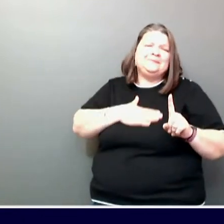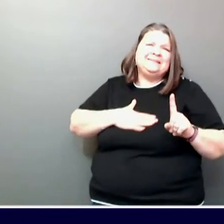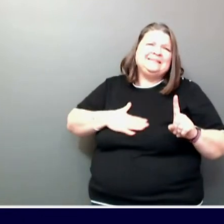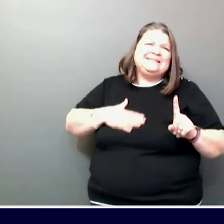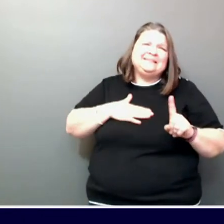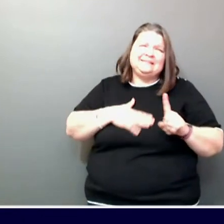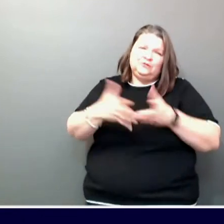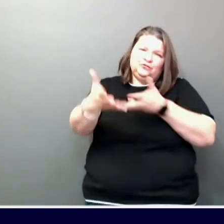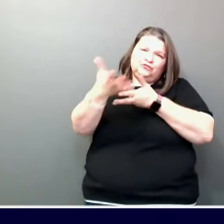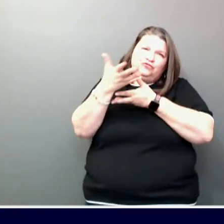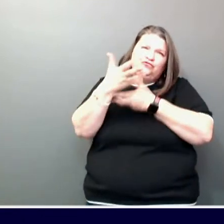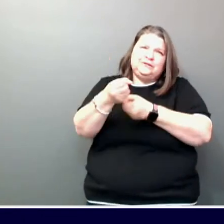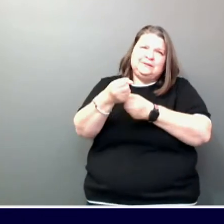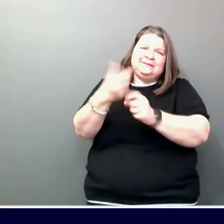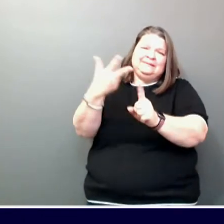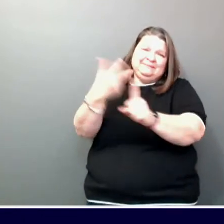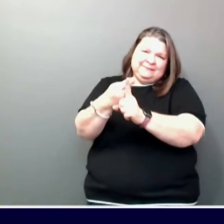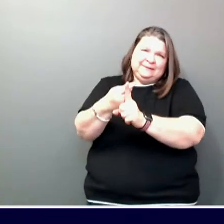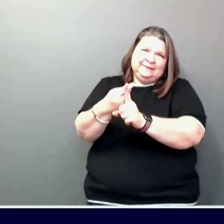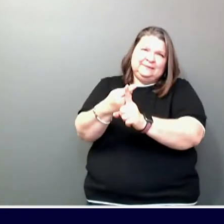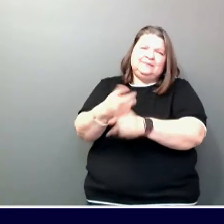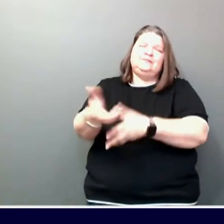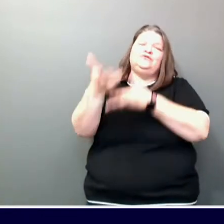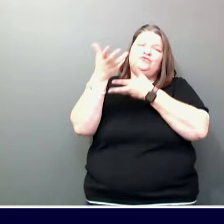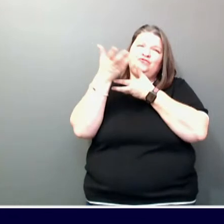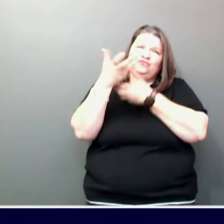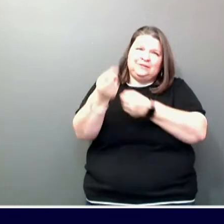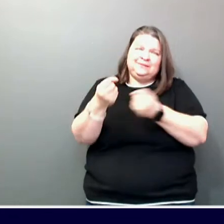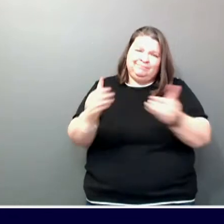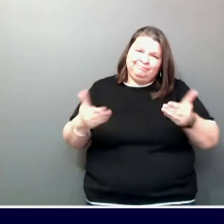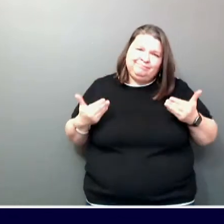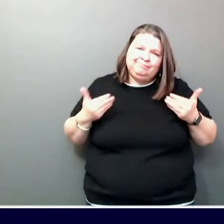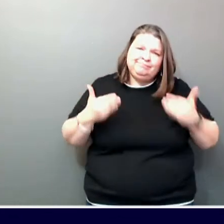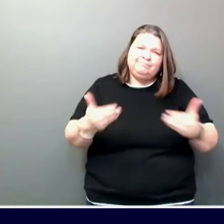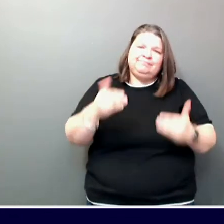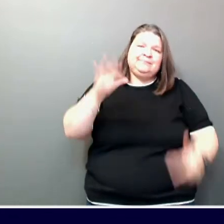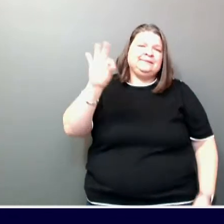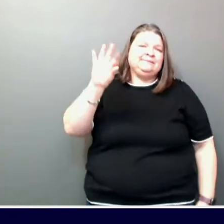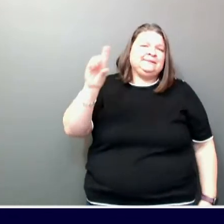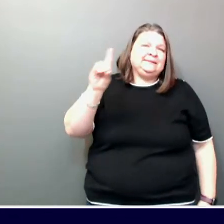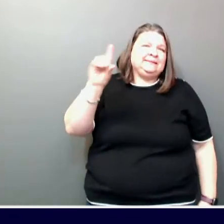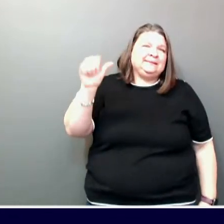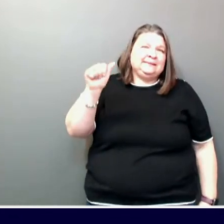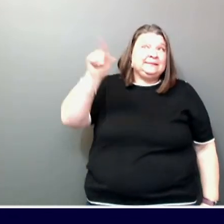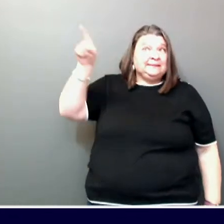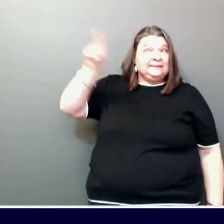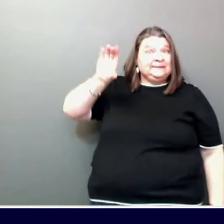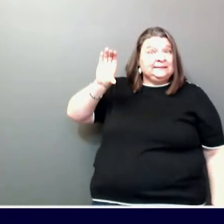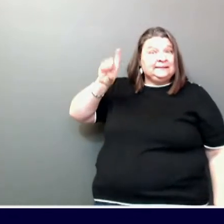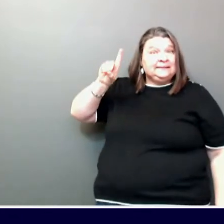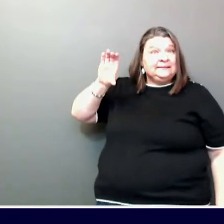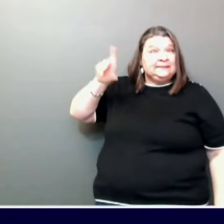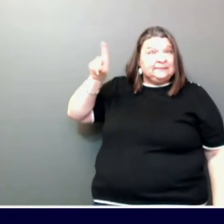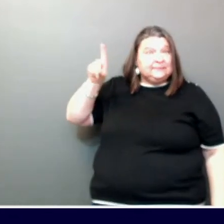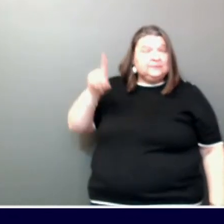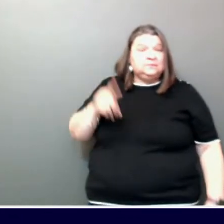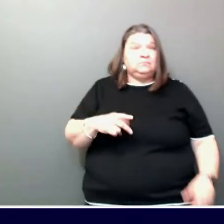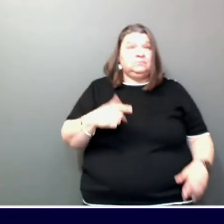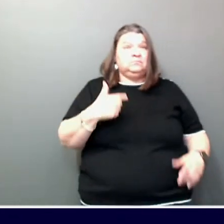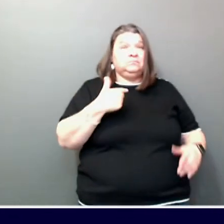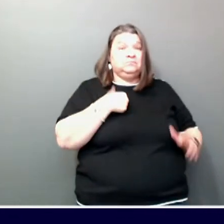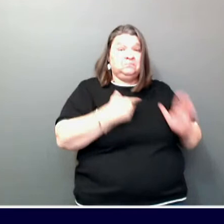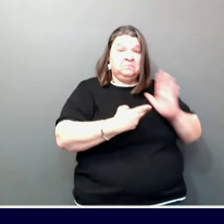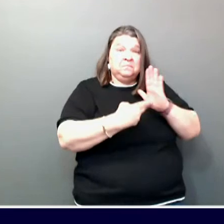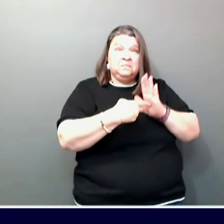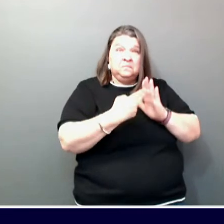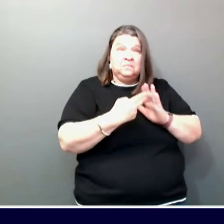it. This is our regulatory system at its best. Rather than taking chances on what the data on the third